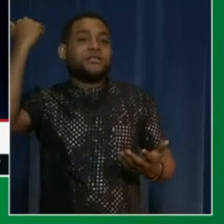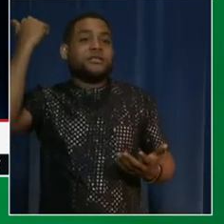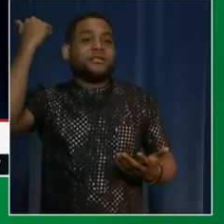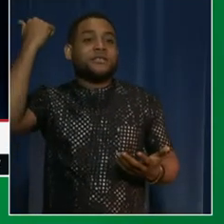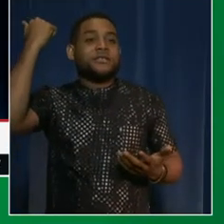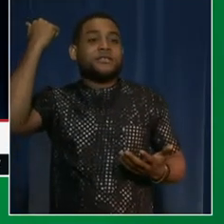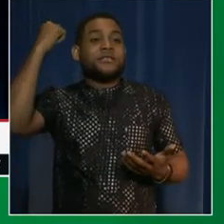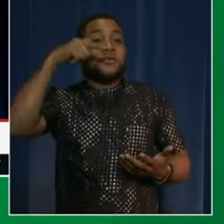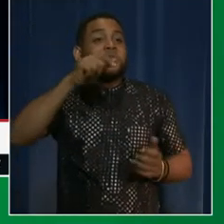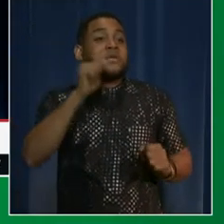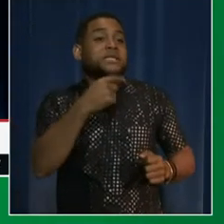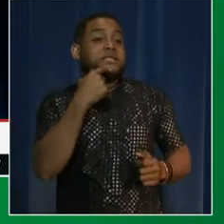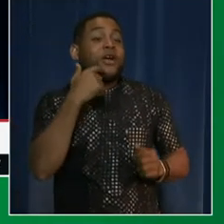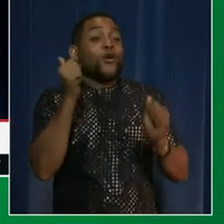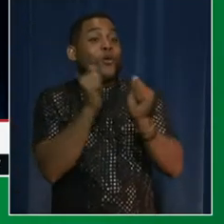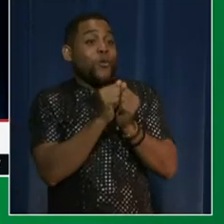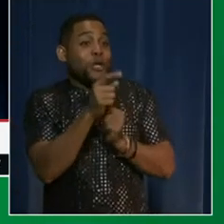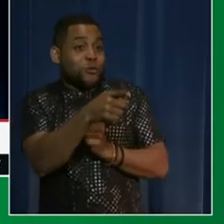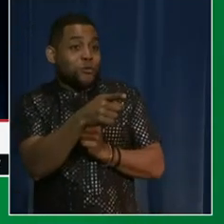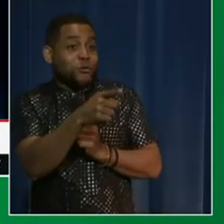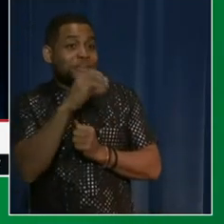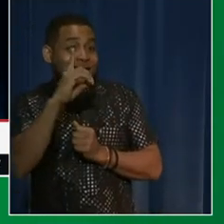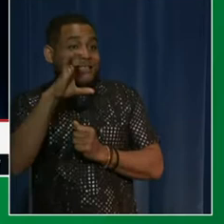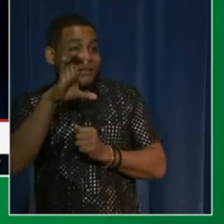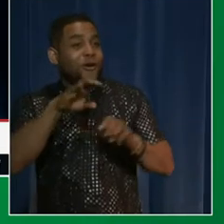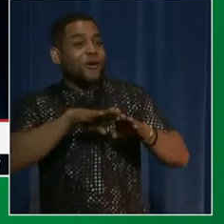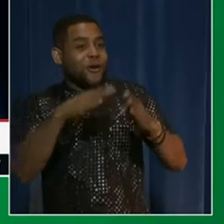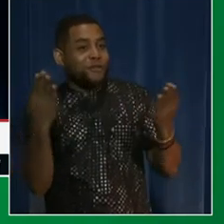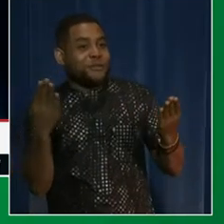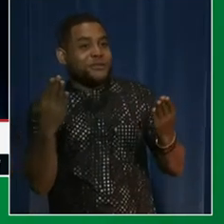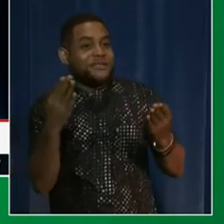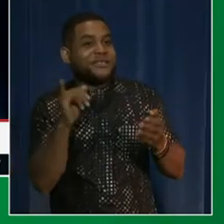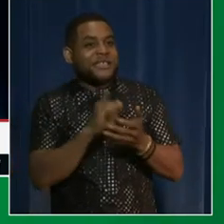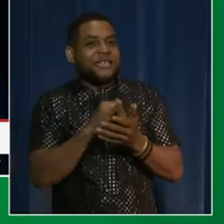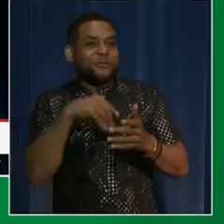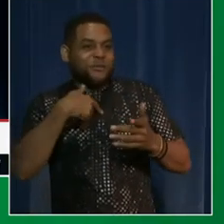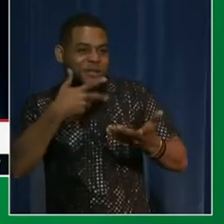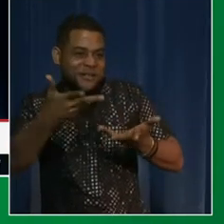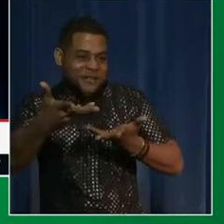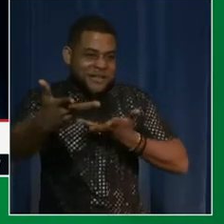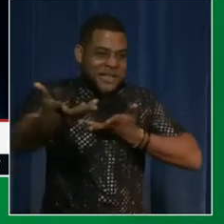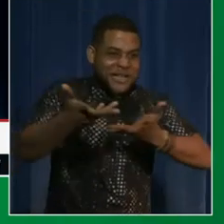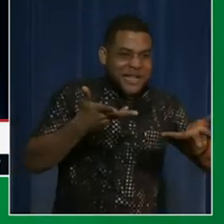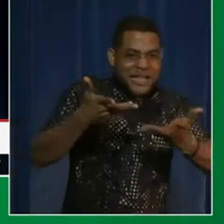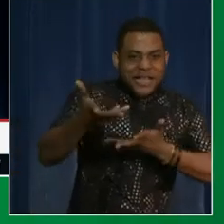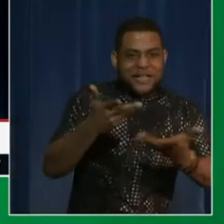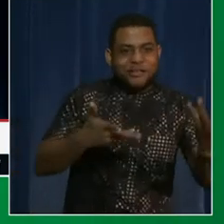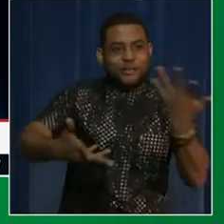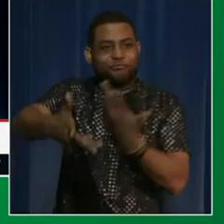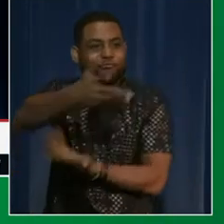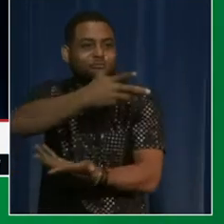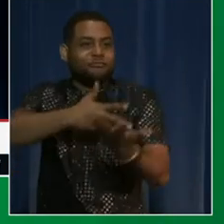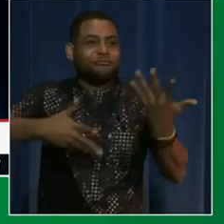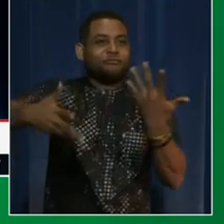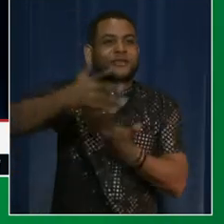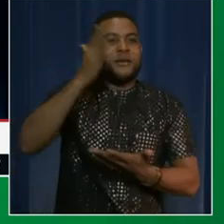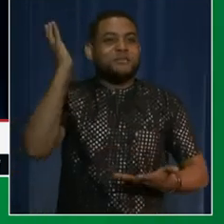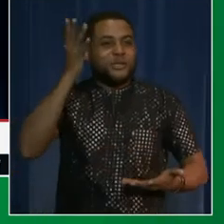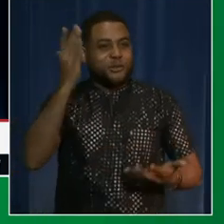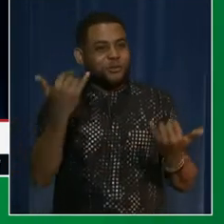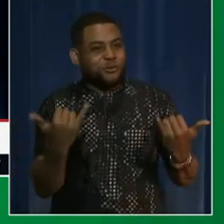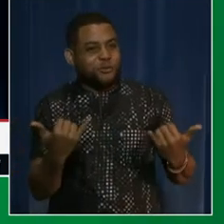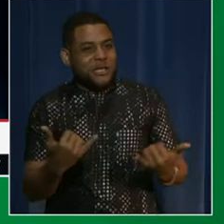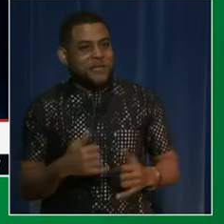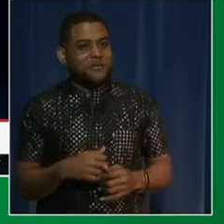with her, all right? This is going to be an interactive presentation today. So with that, I want to turn it back to you. Let's keep an eye on the